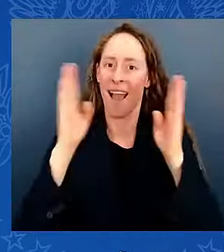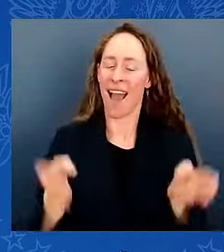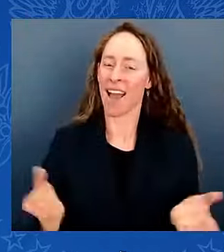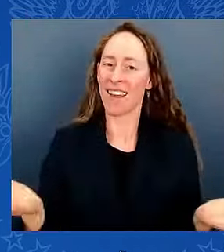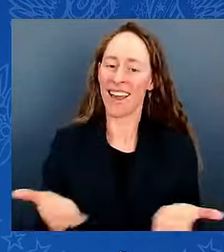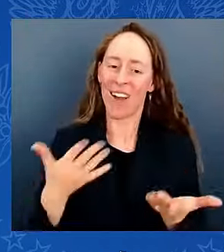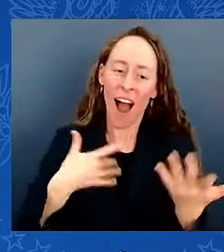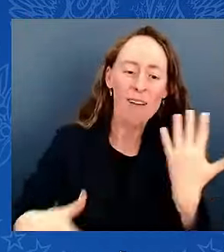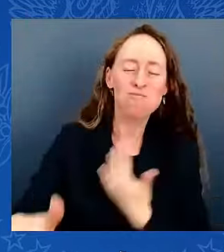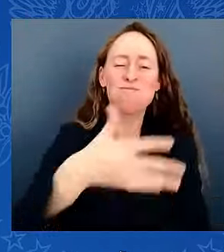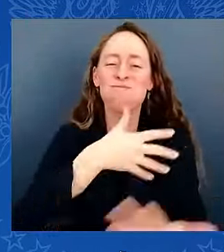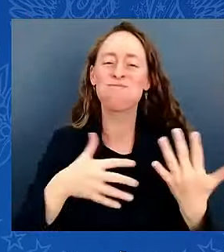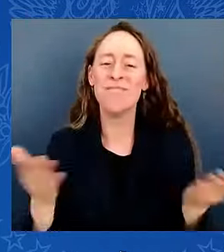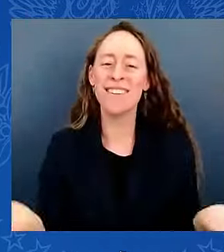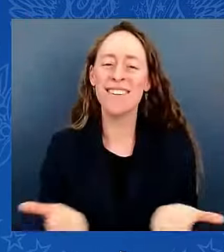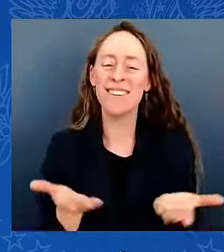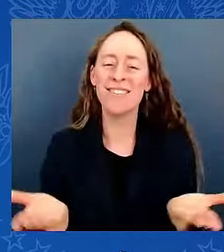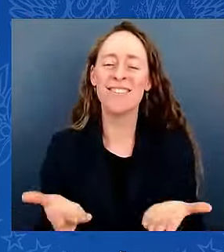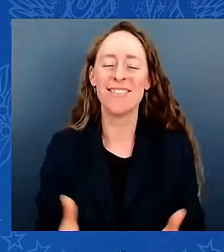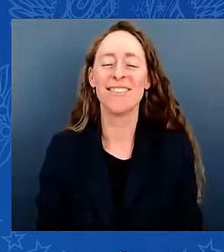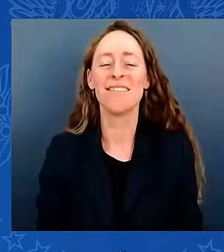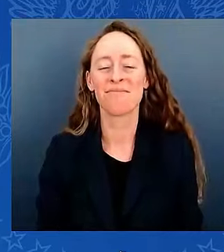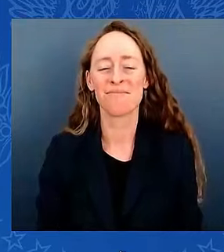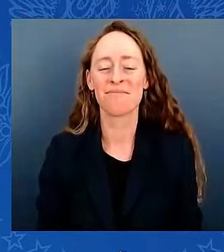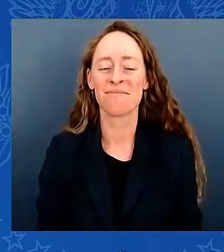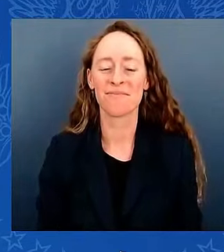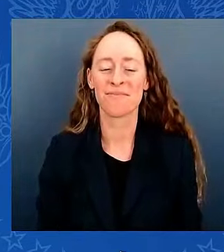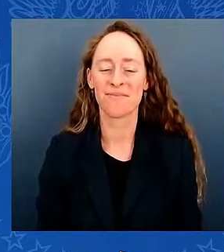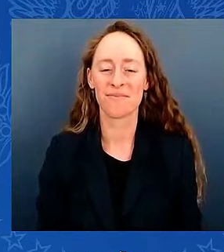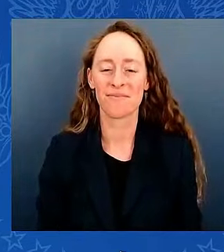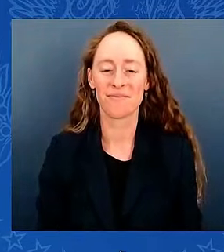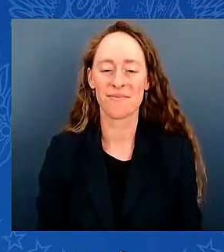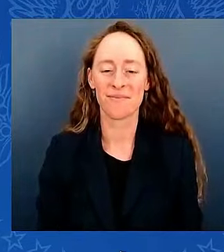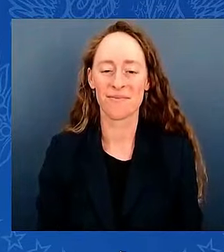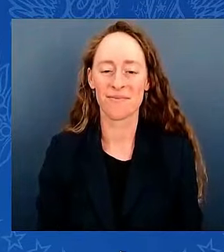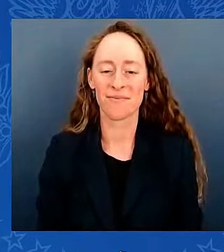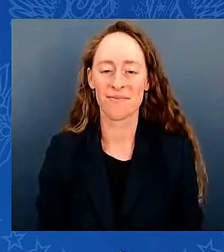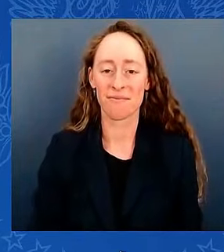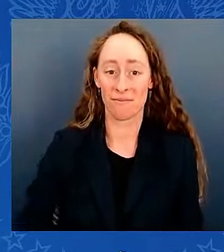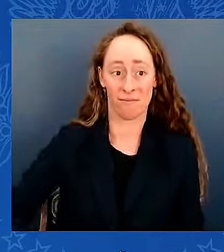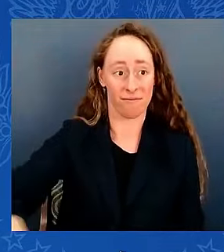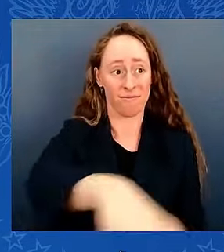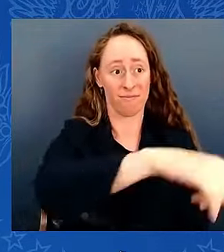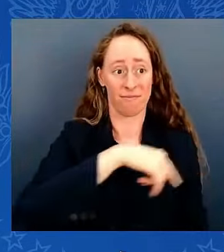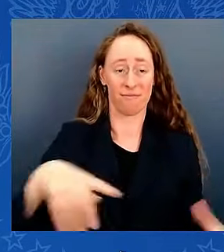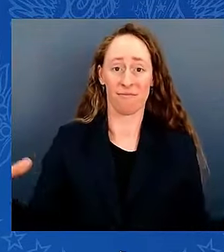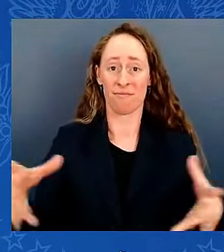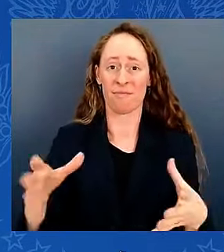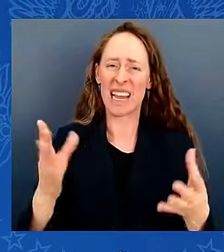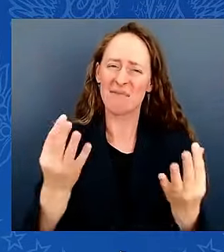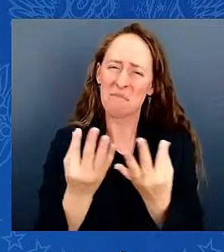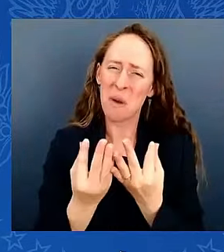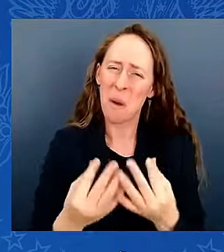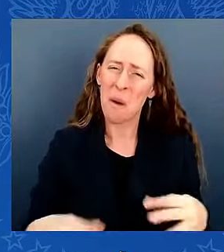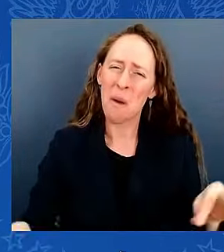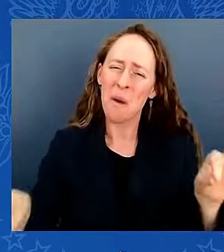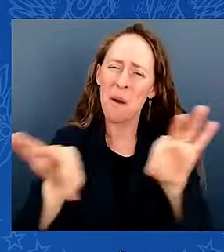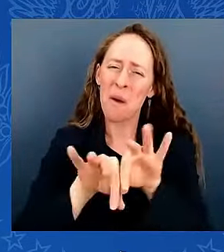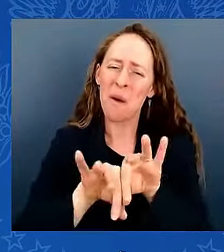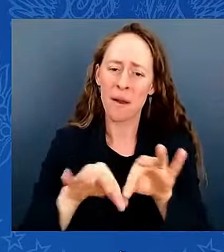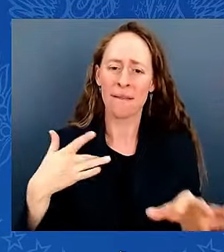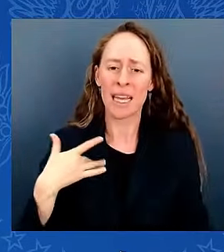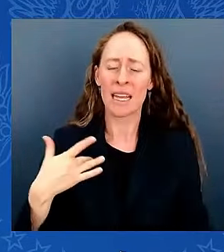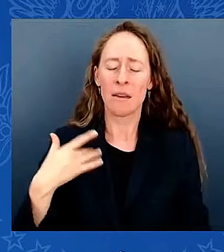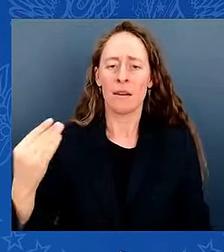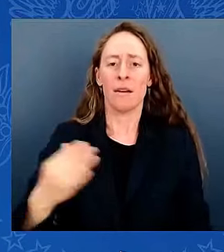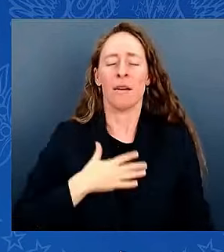Spaces like this are so important. Spaces that uplift us, that celebrate us, and that give us our